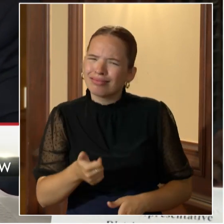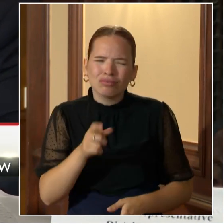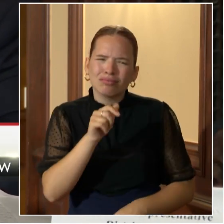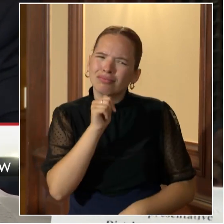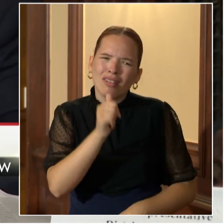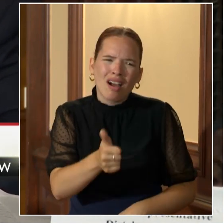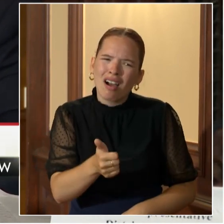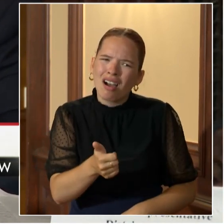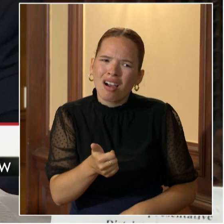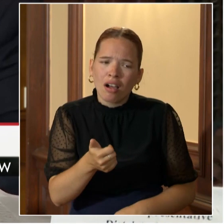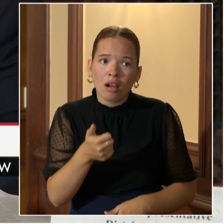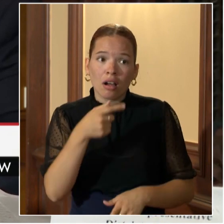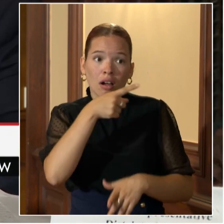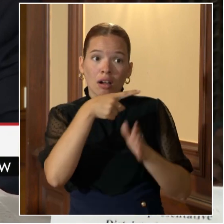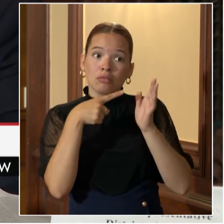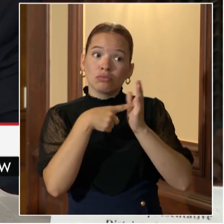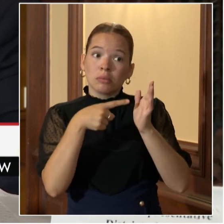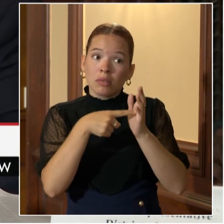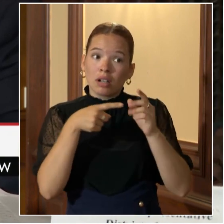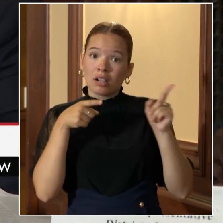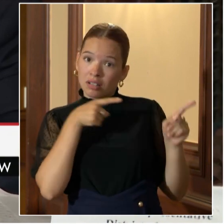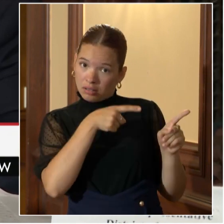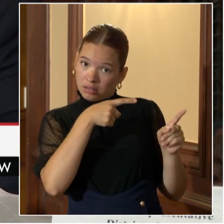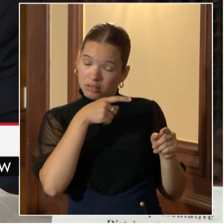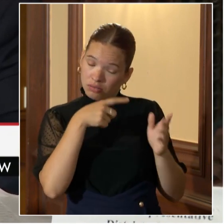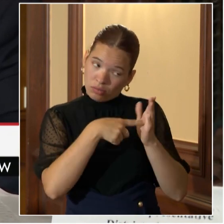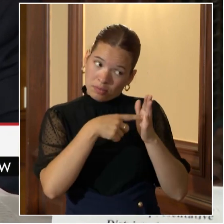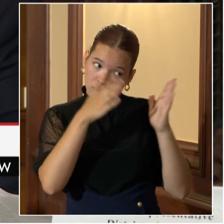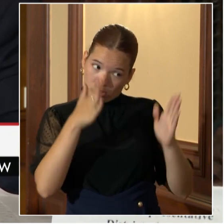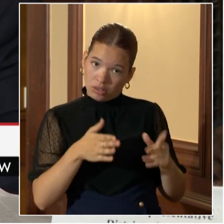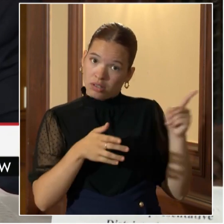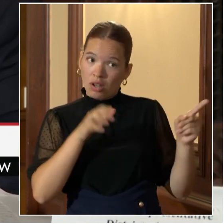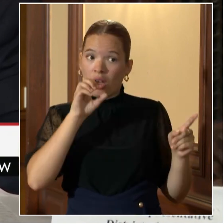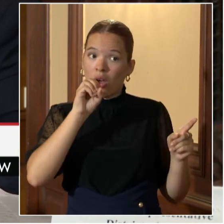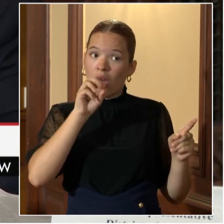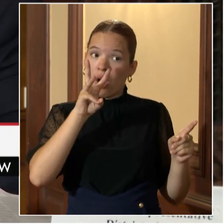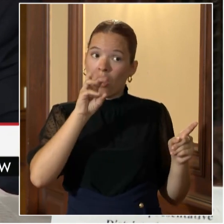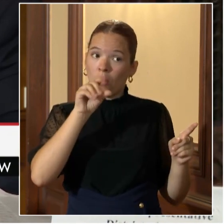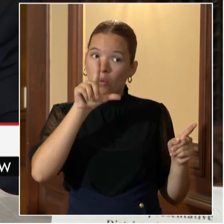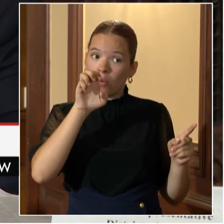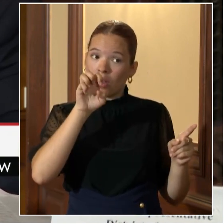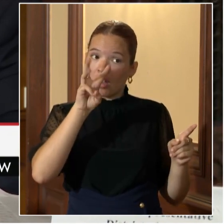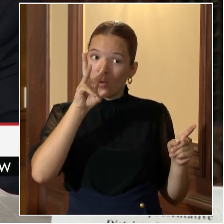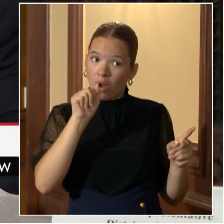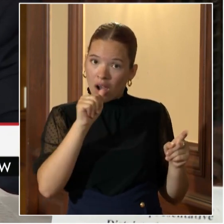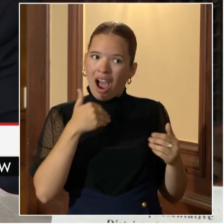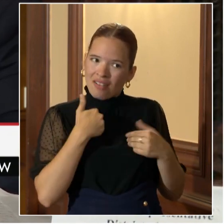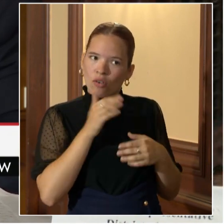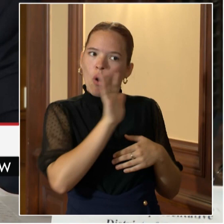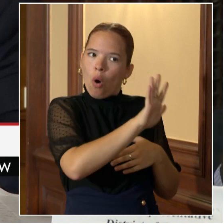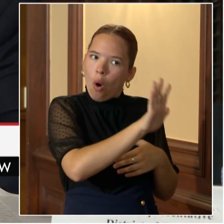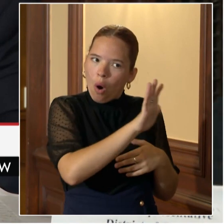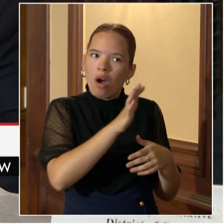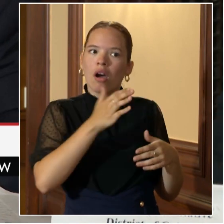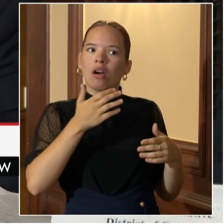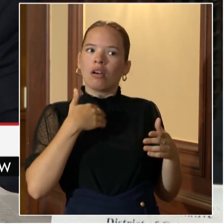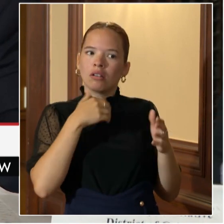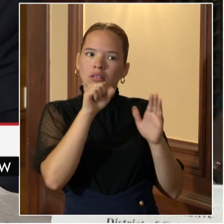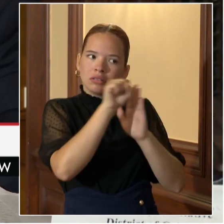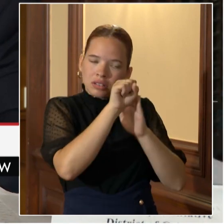staff person? Absolutely. Senator Strauss has one, and I have one. Now, they work